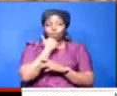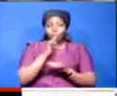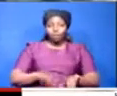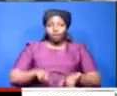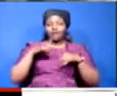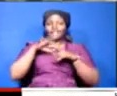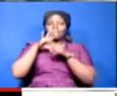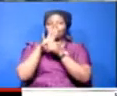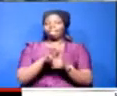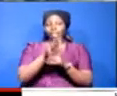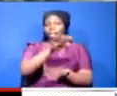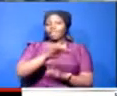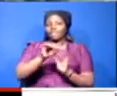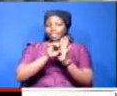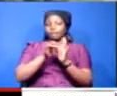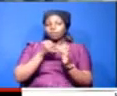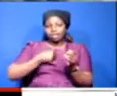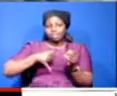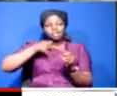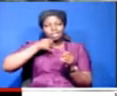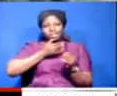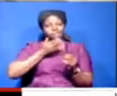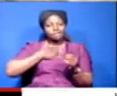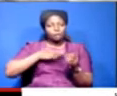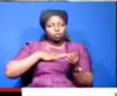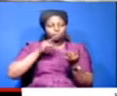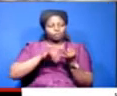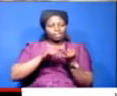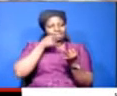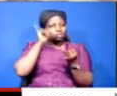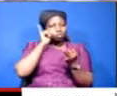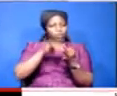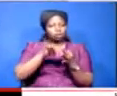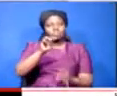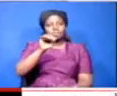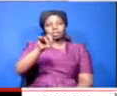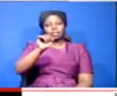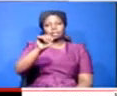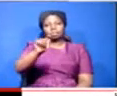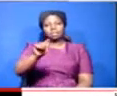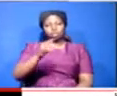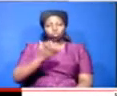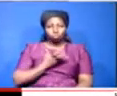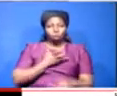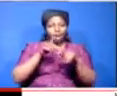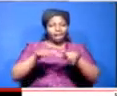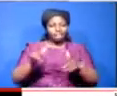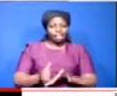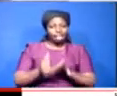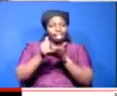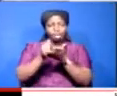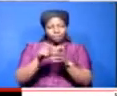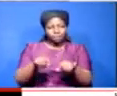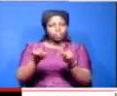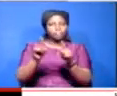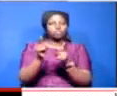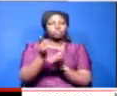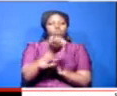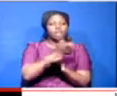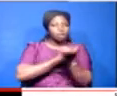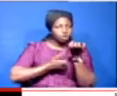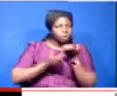Marsabit counties to legally own land, thereby empowering them to develop economically. Kutoka upande ya Samburu, kutoka